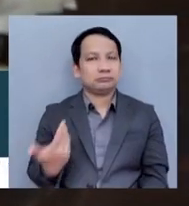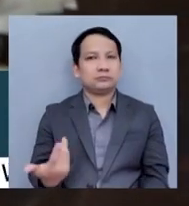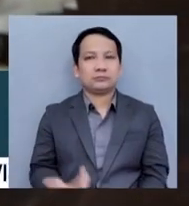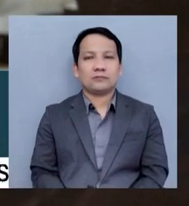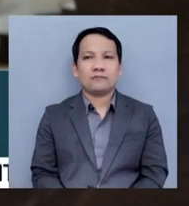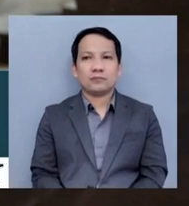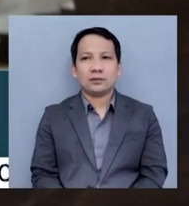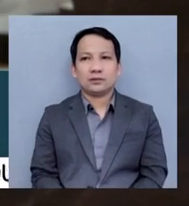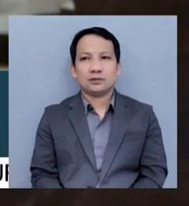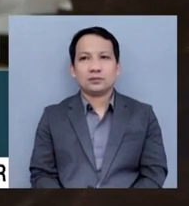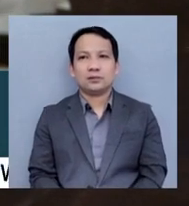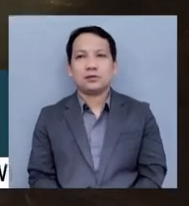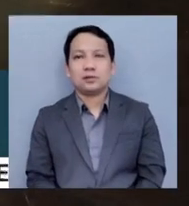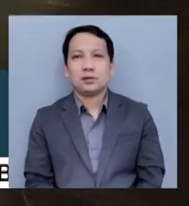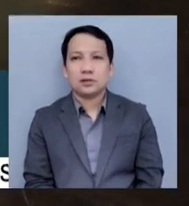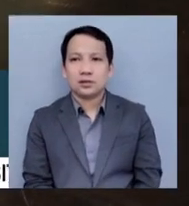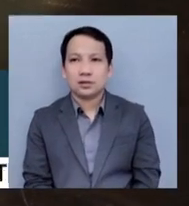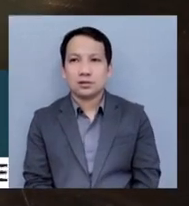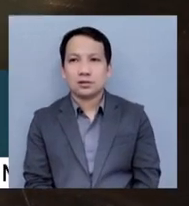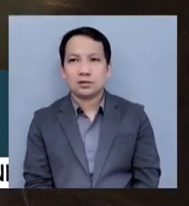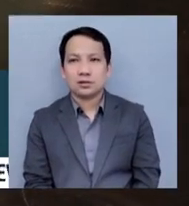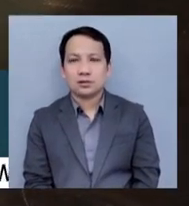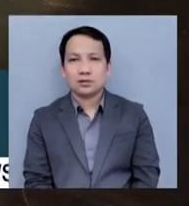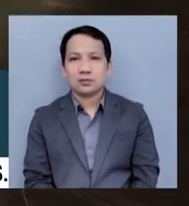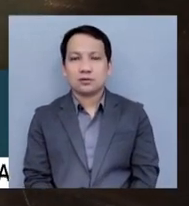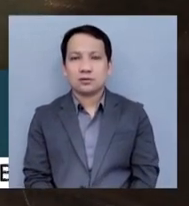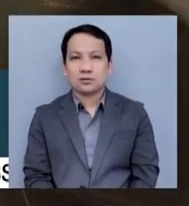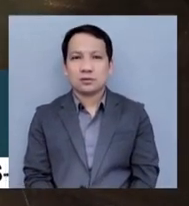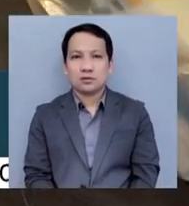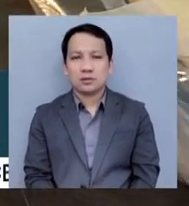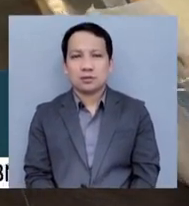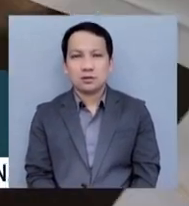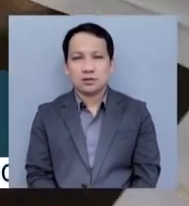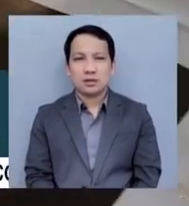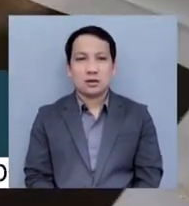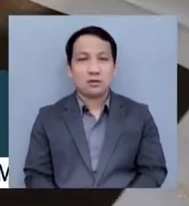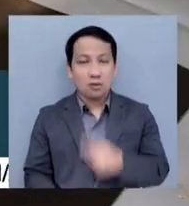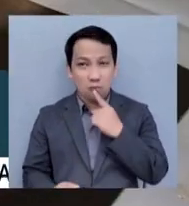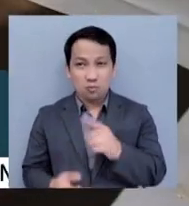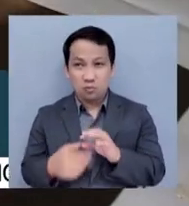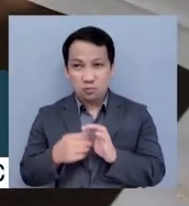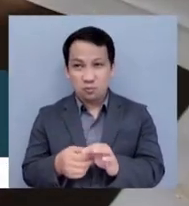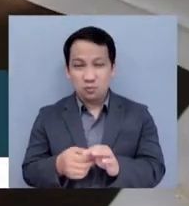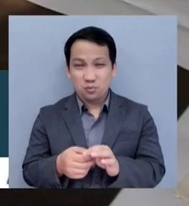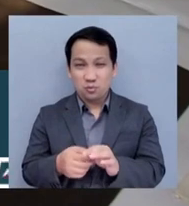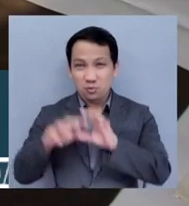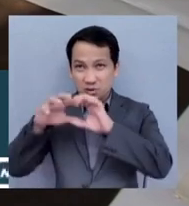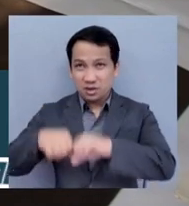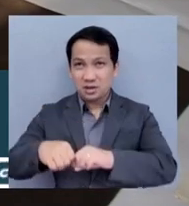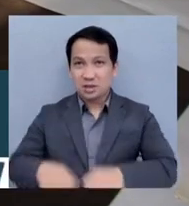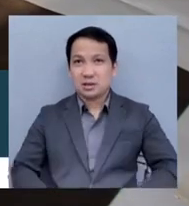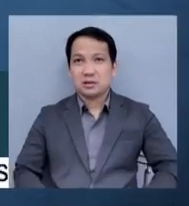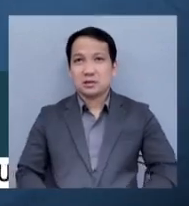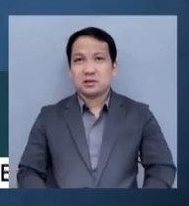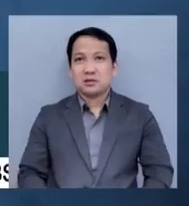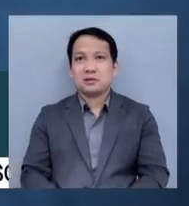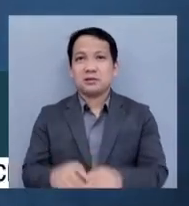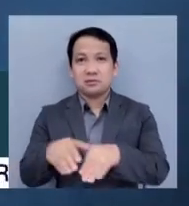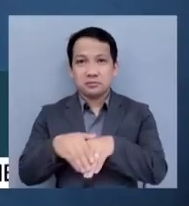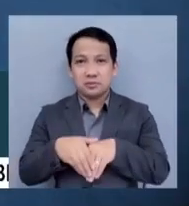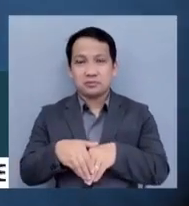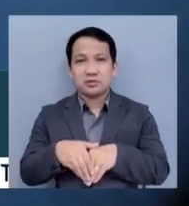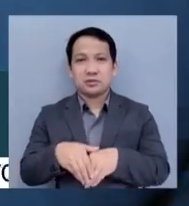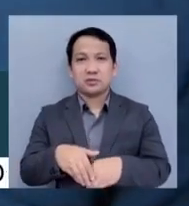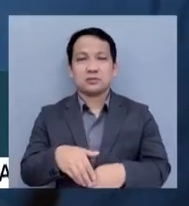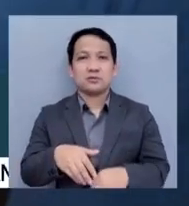The officers who allegedly arrested Sergeant Mayo requested for an